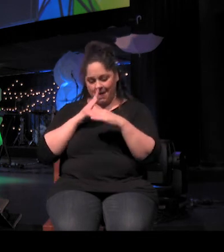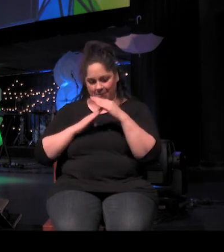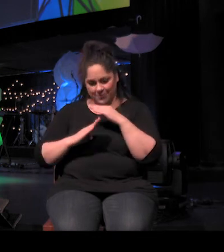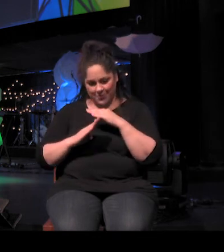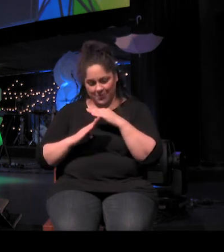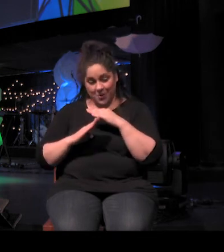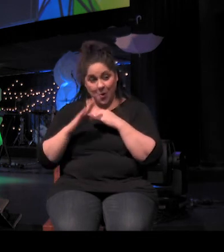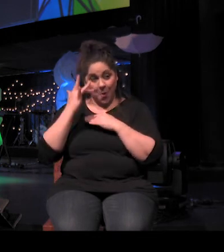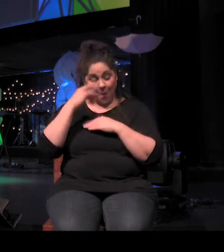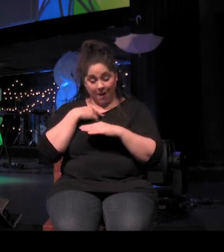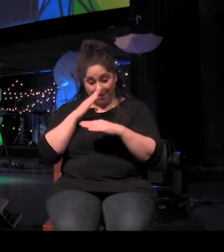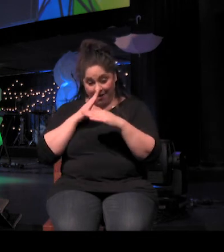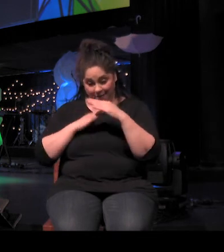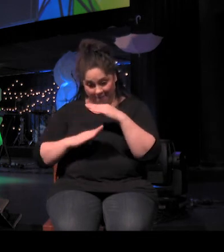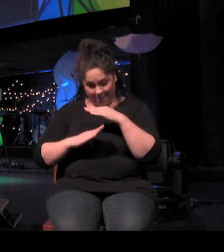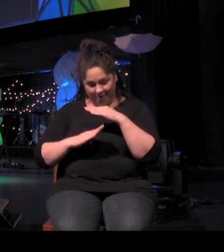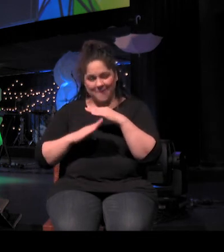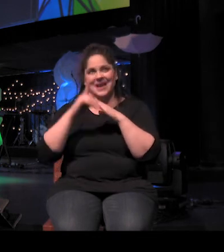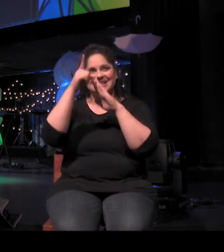humble.